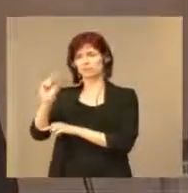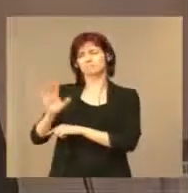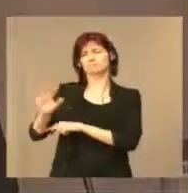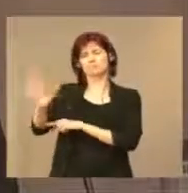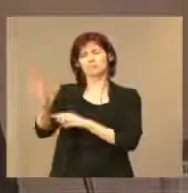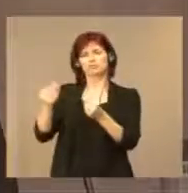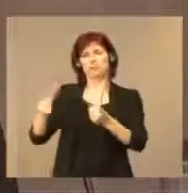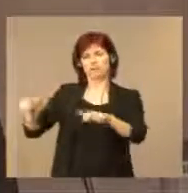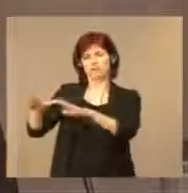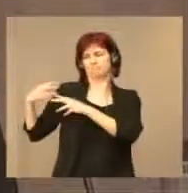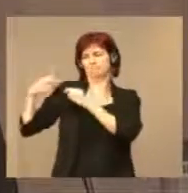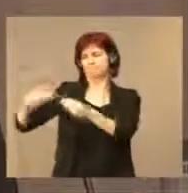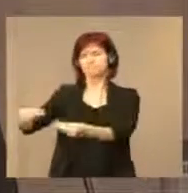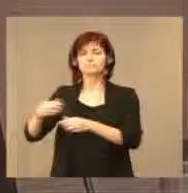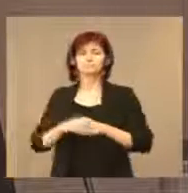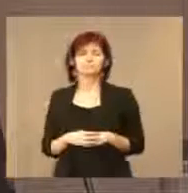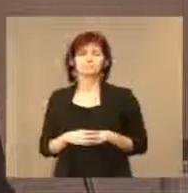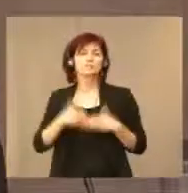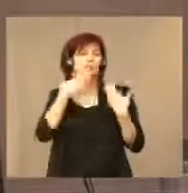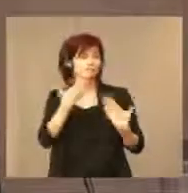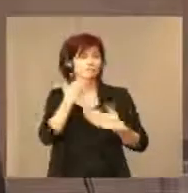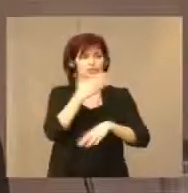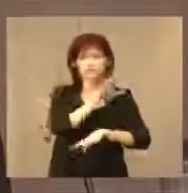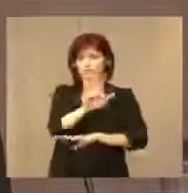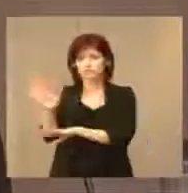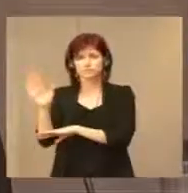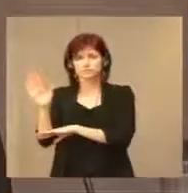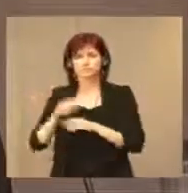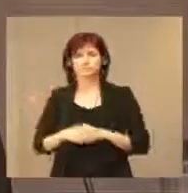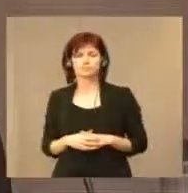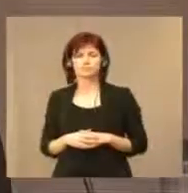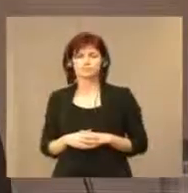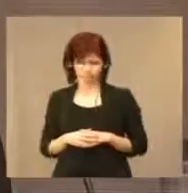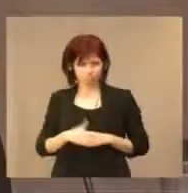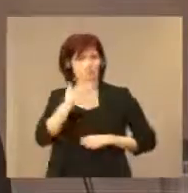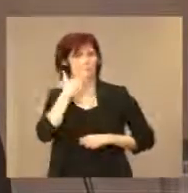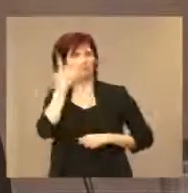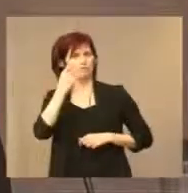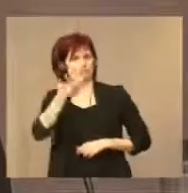So I'd like to first say good afternoon, everyone. I'm glad you've invited